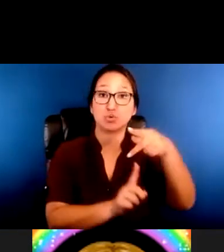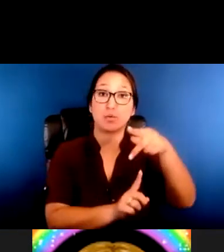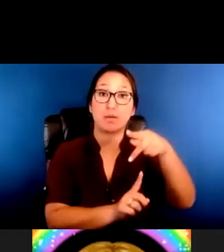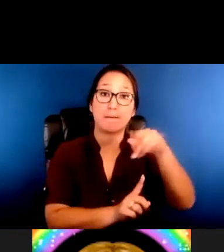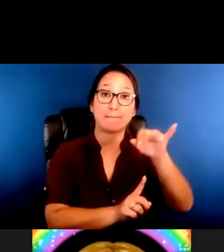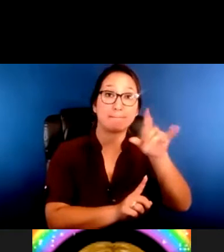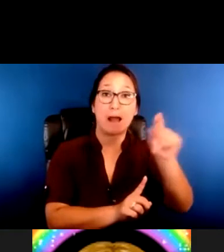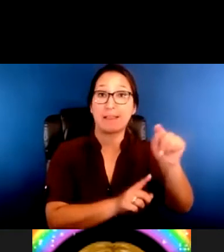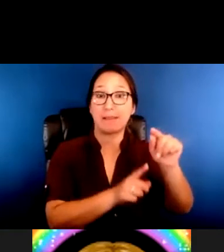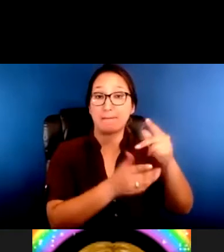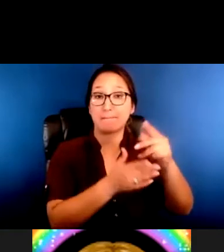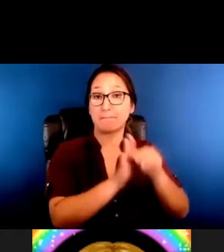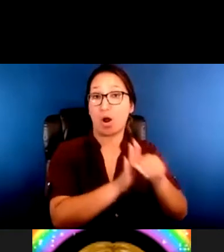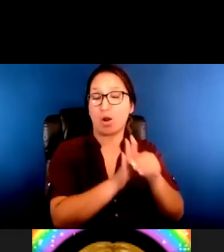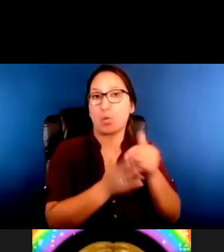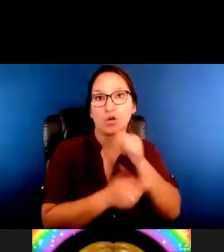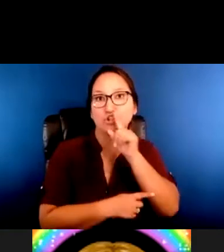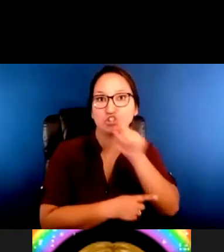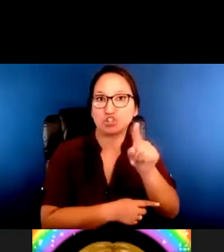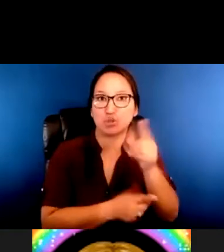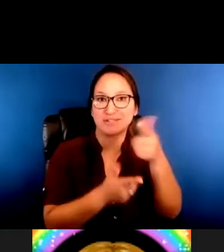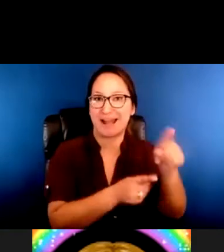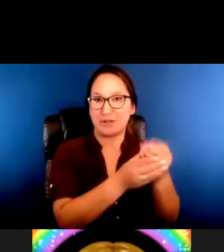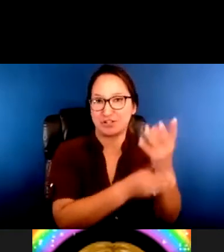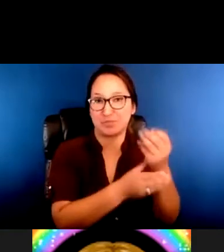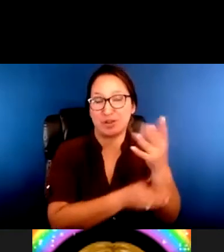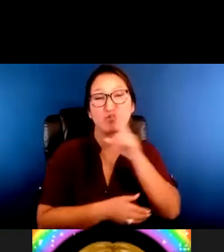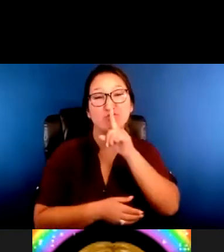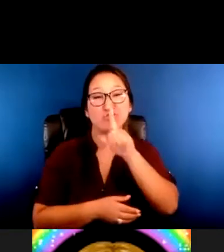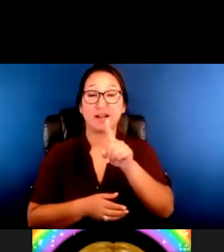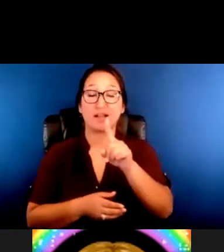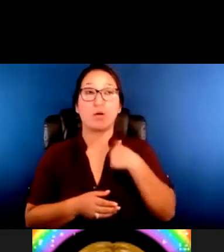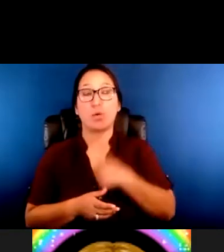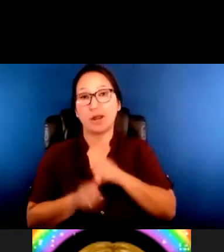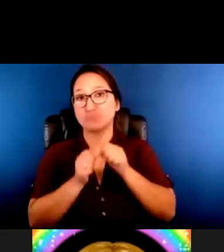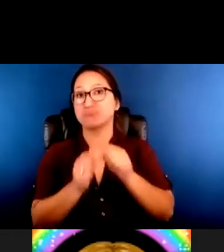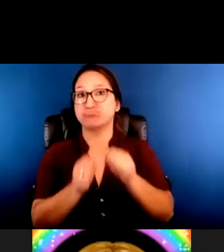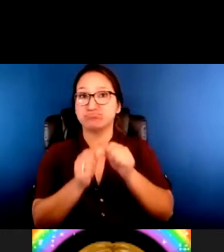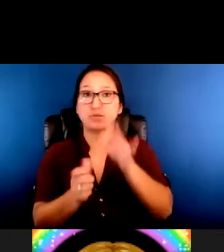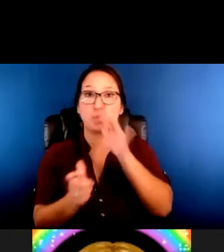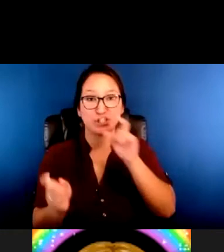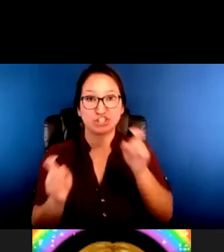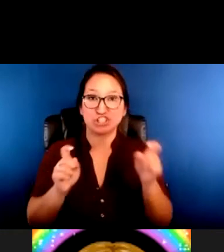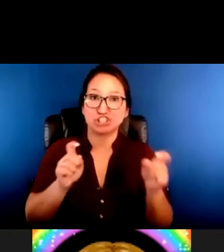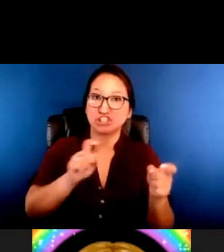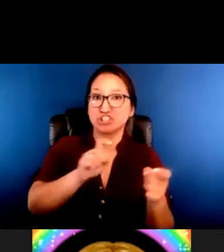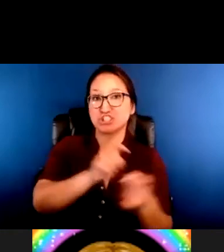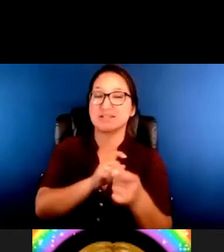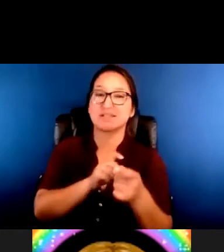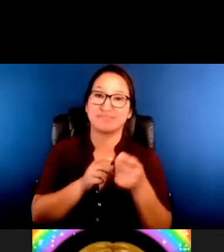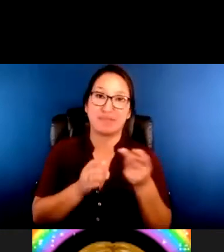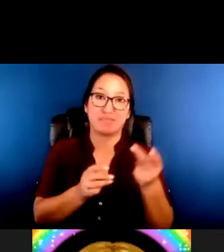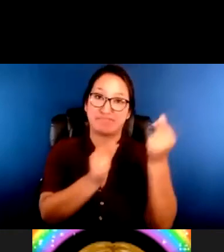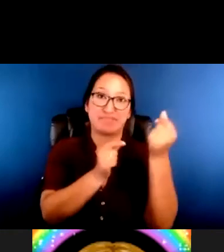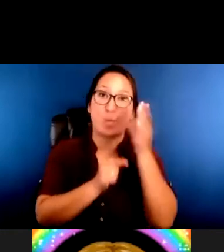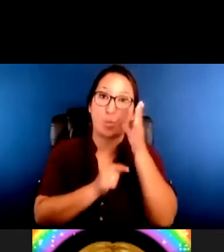be make instructional adjustments constantly on the fly. And what we're dedicated to doing is bringing in knowledgeable others